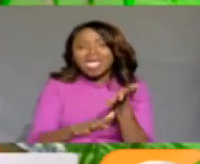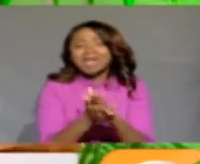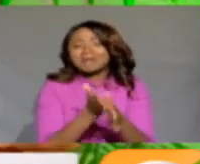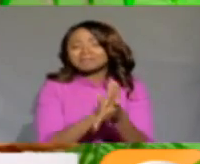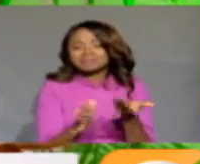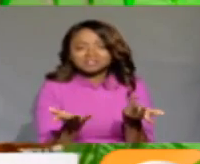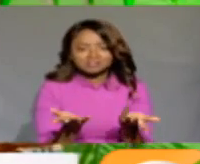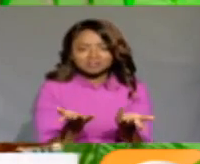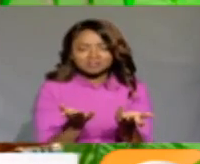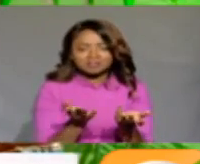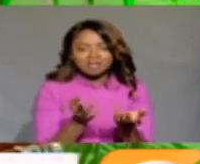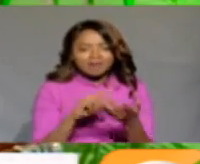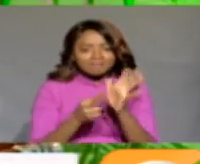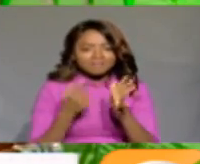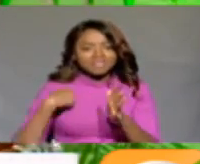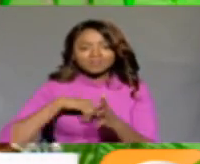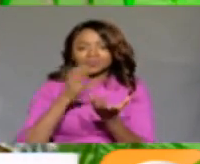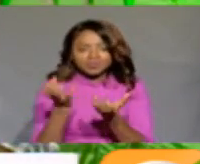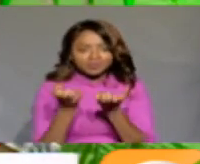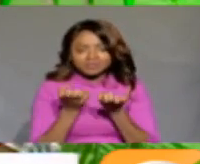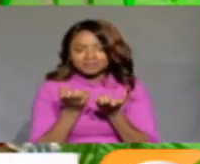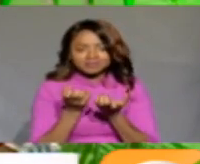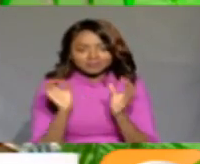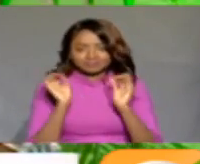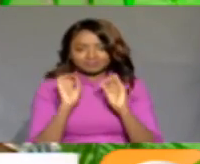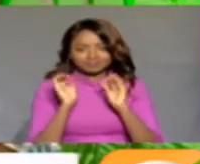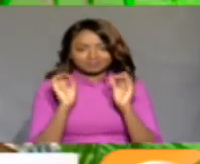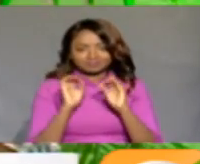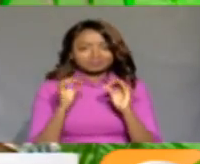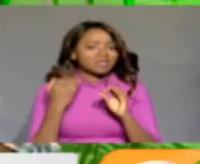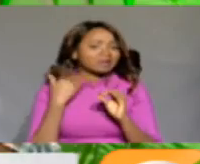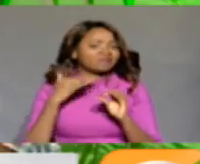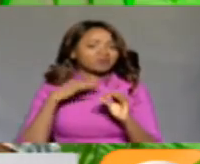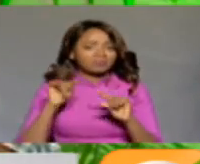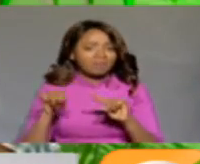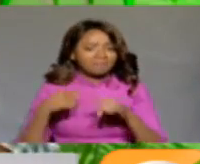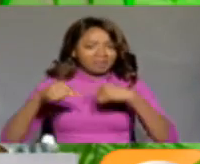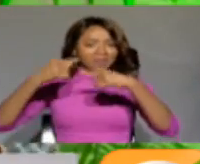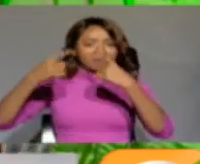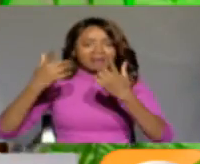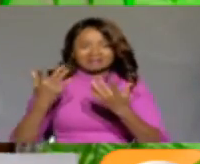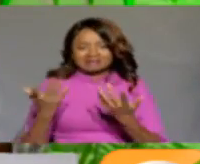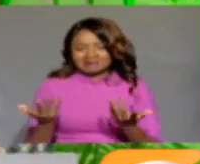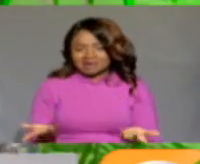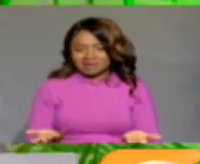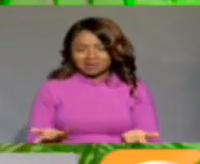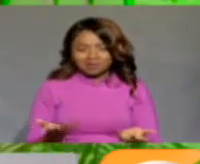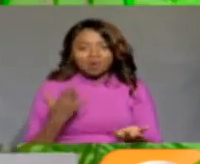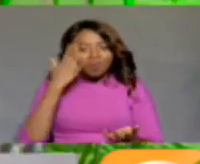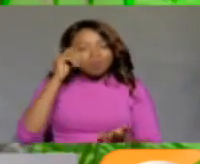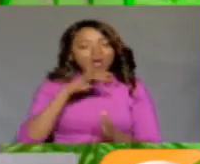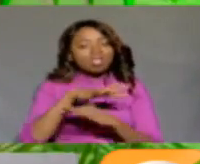no need to have accelerated crimes within the social setup because the whole